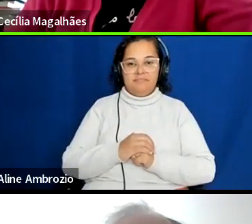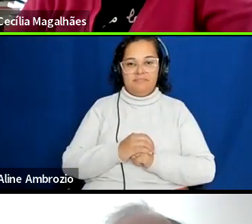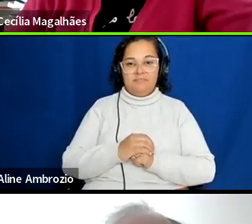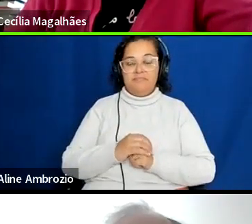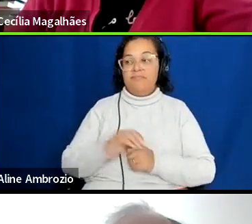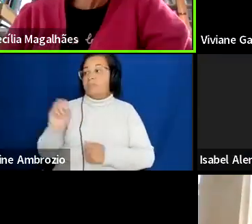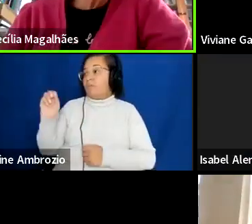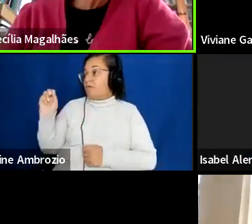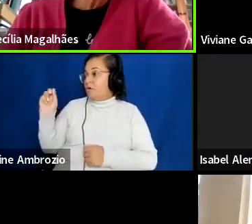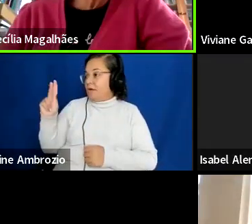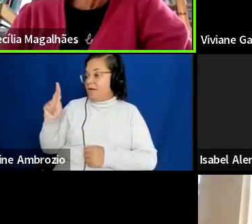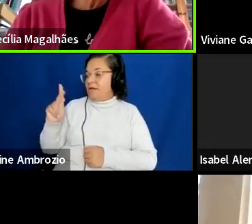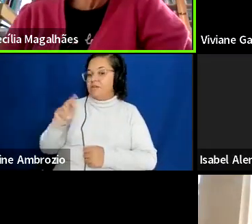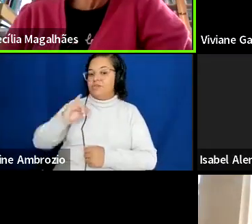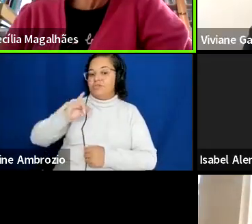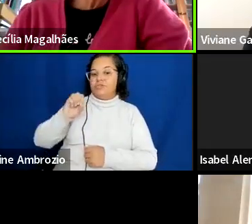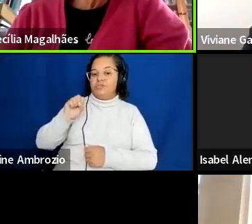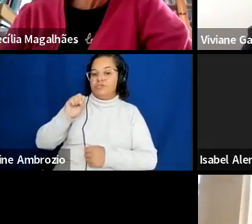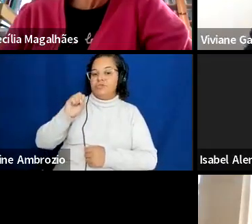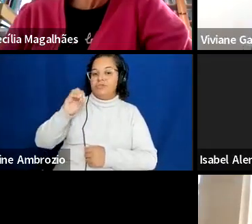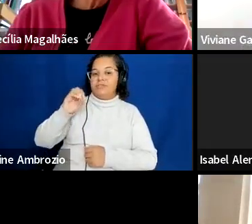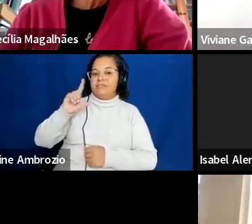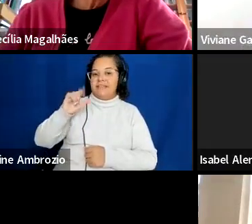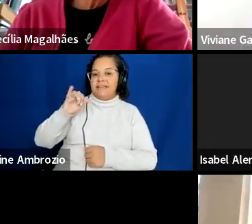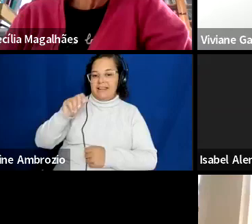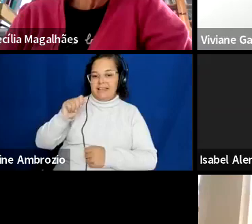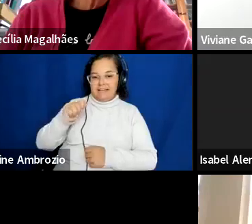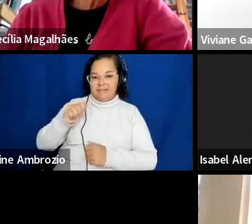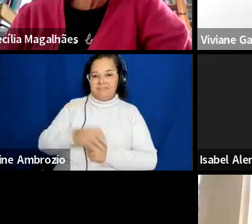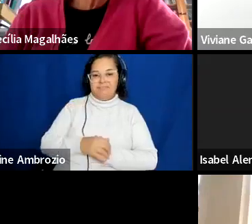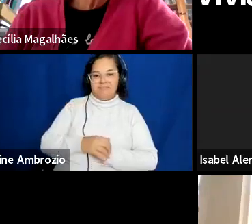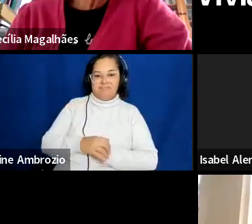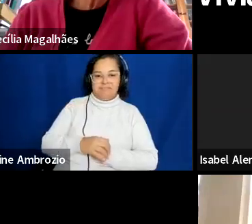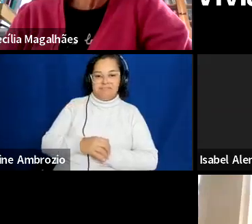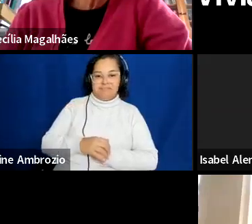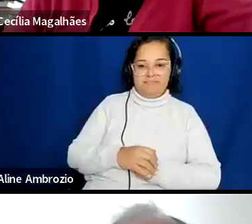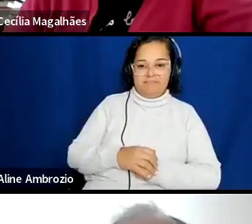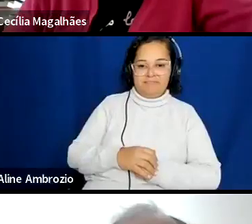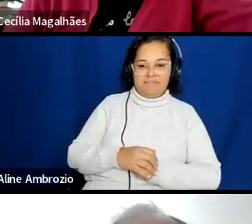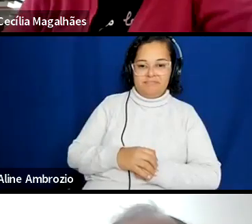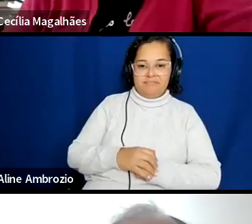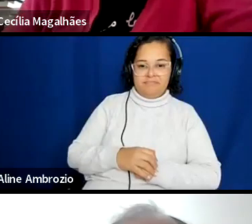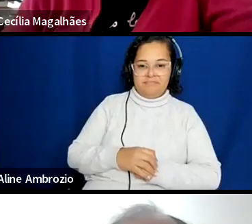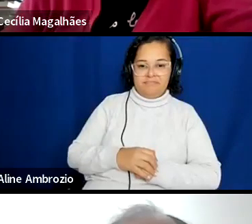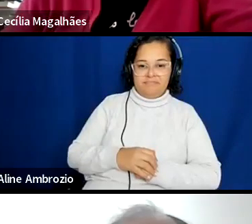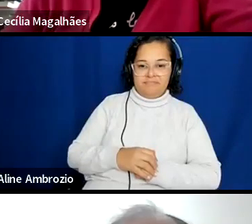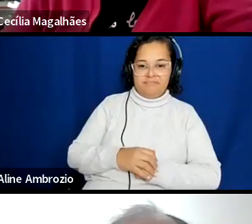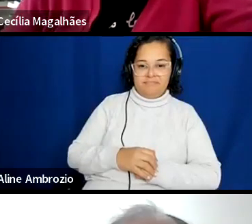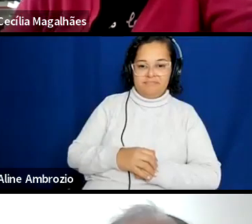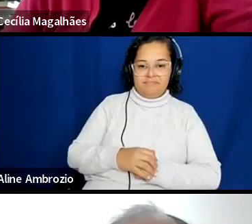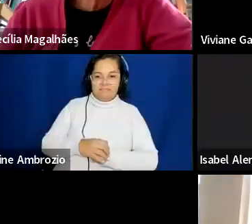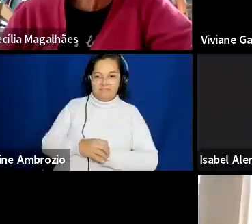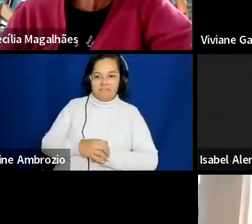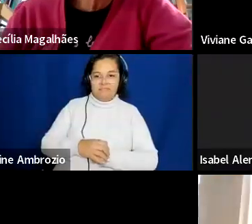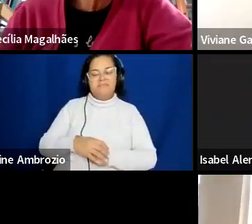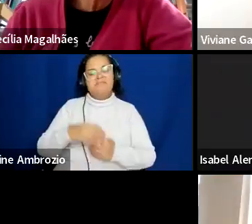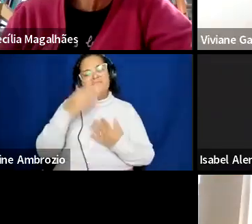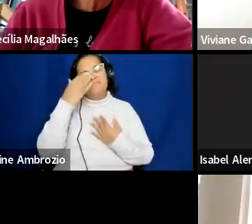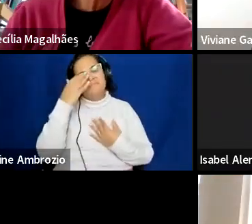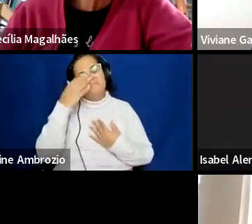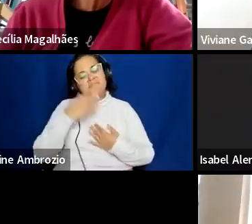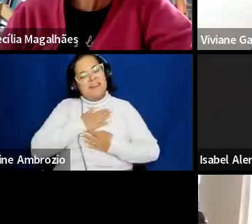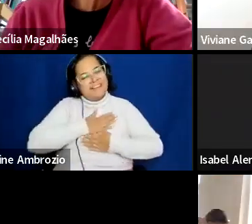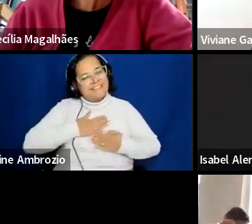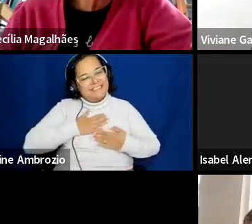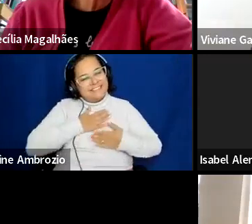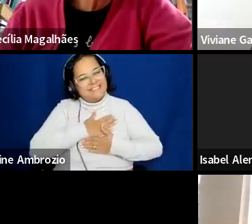Okay, Josélia. Good morning, good afternoon. Nice to meet you, Peter. And you,